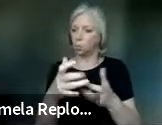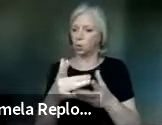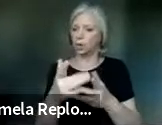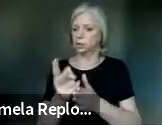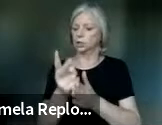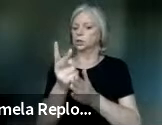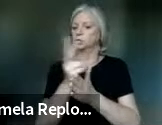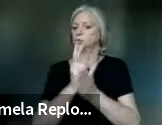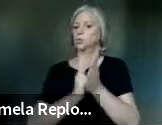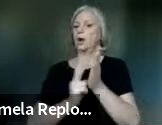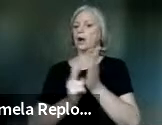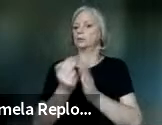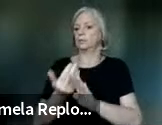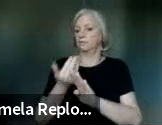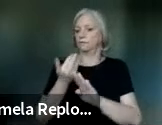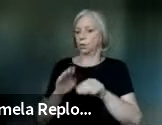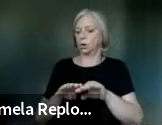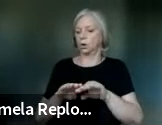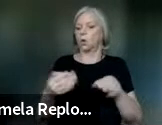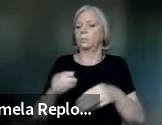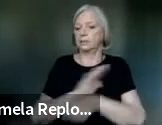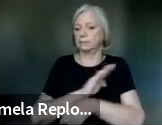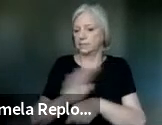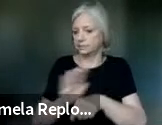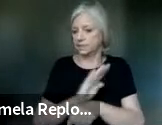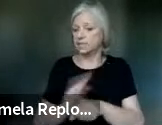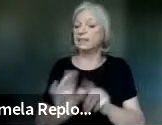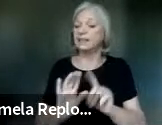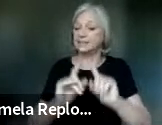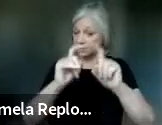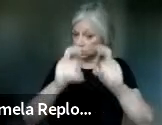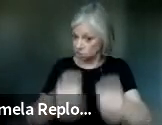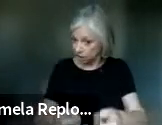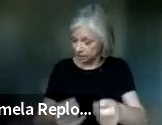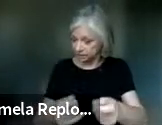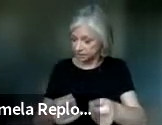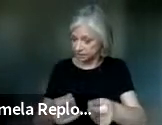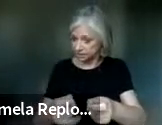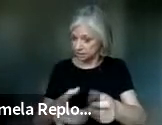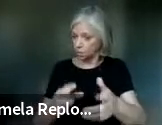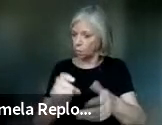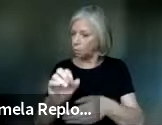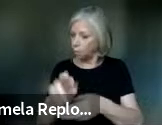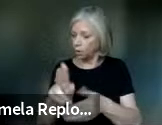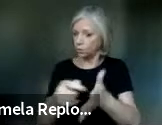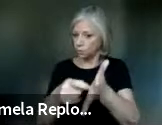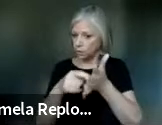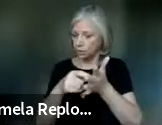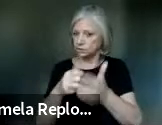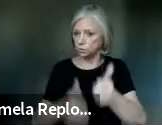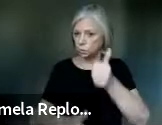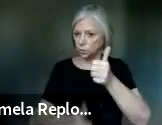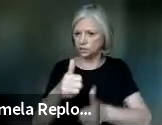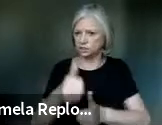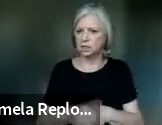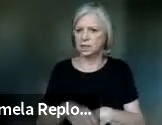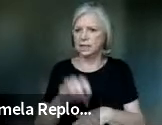hours after. And the question is that only a recommendation and not a requirement? I think, Eileen, that's probably for